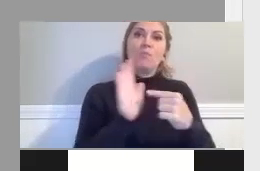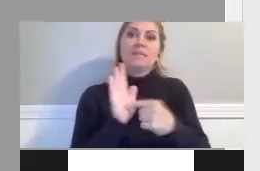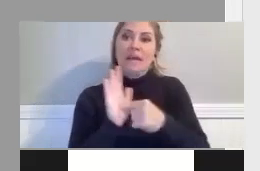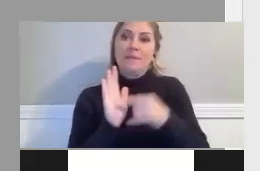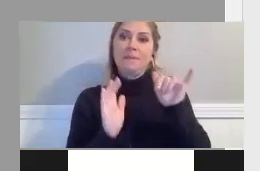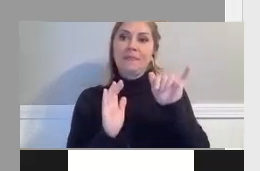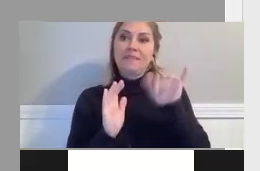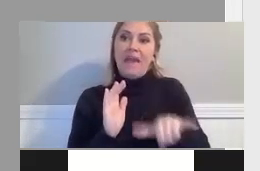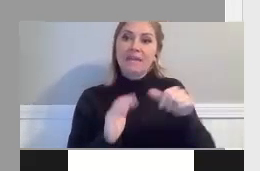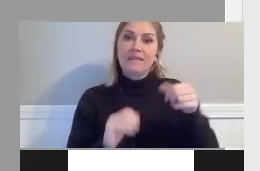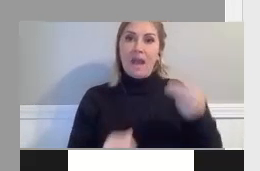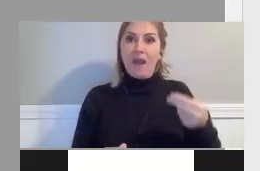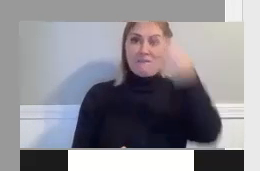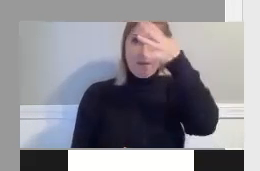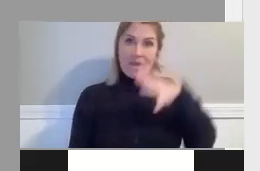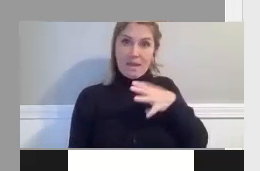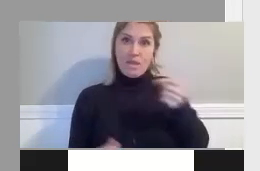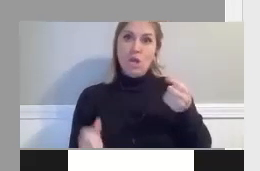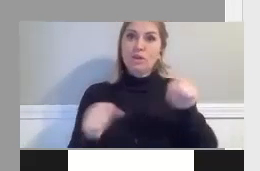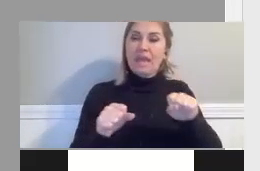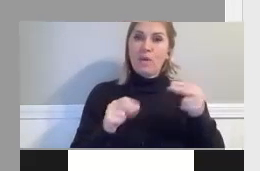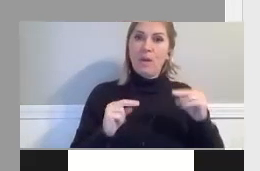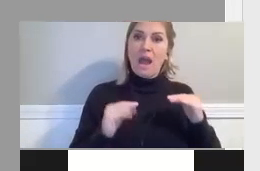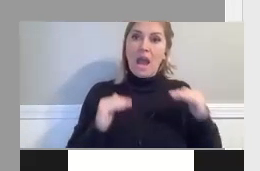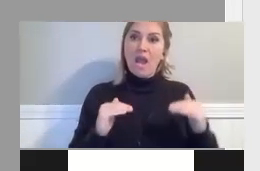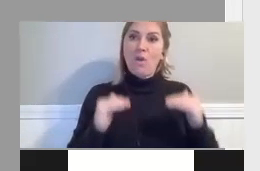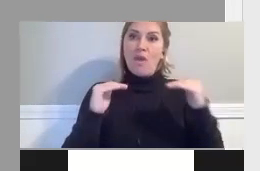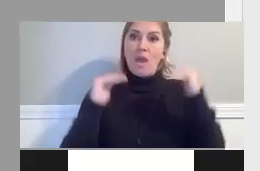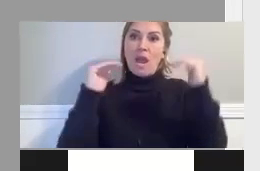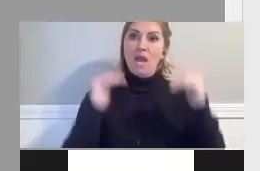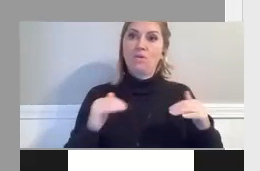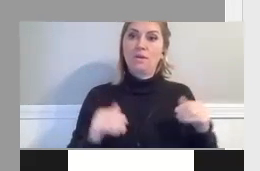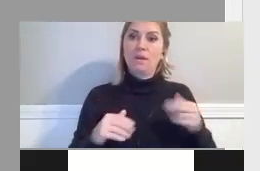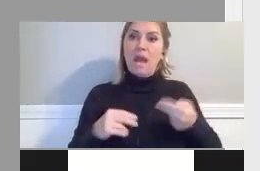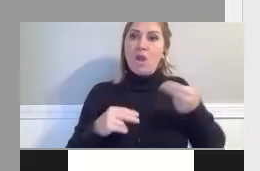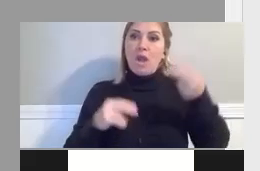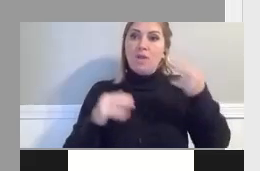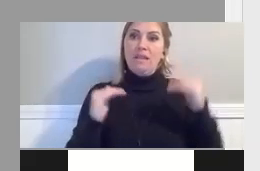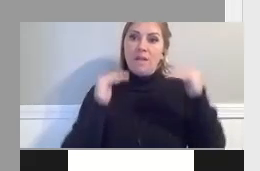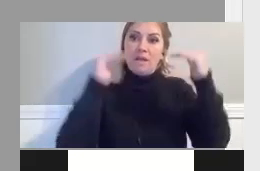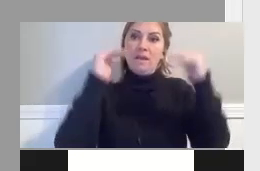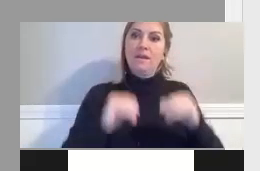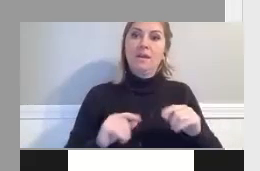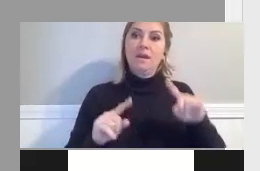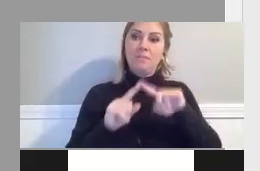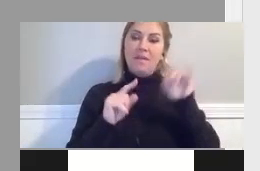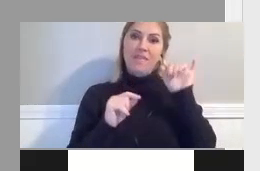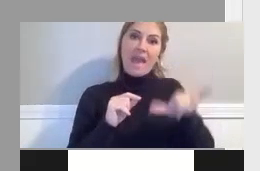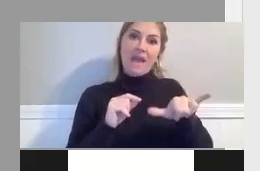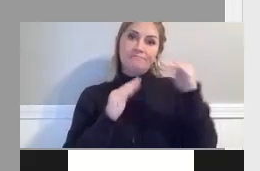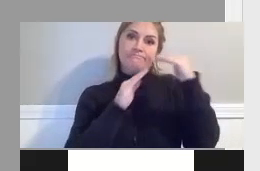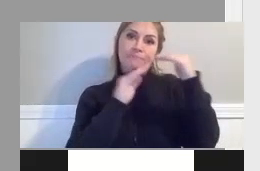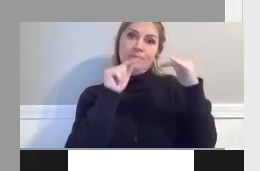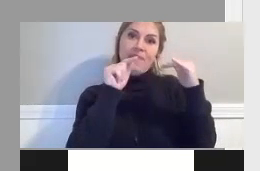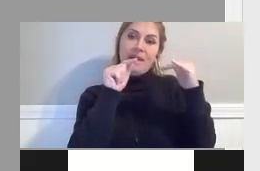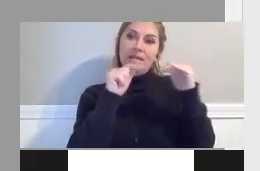in this Huffman encoding. So you can go higher and higher levels as long as you maintain that tau, where that tau basically means the